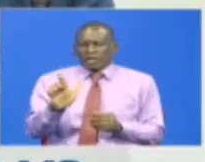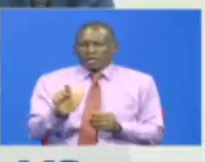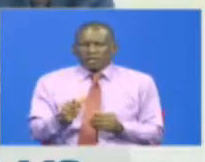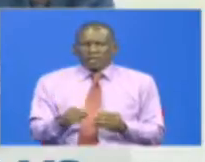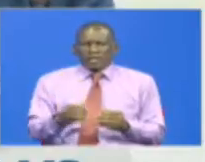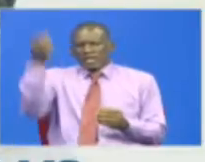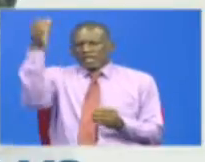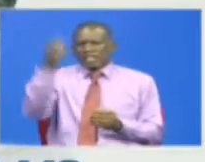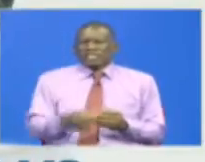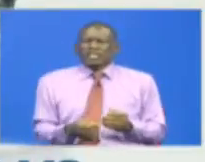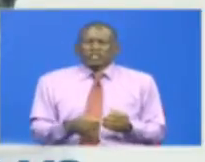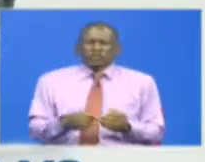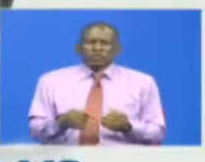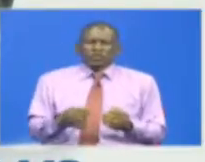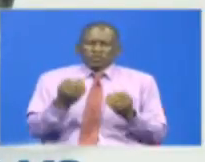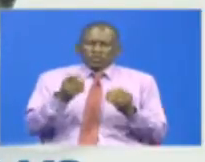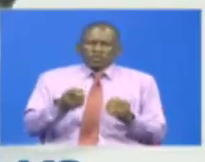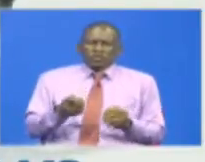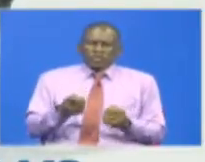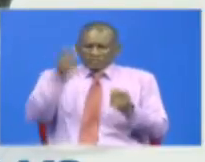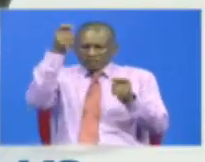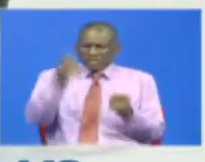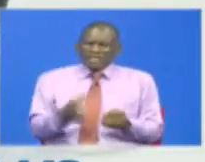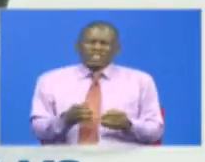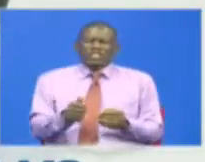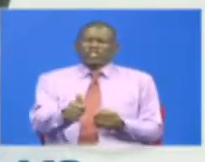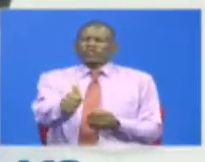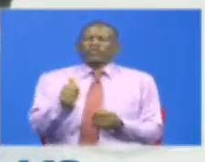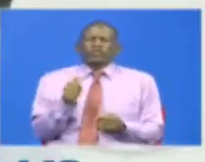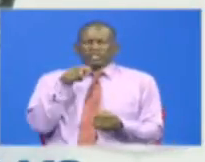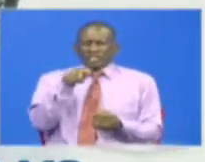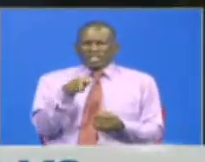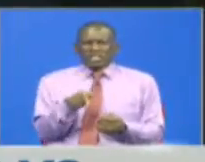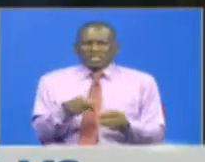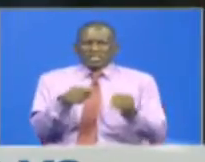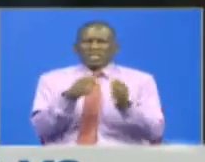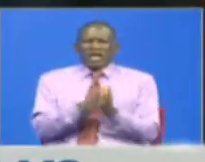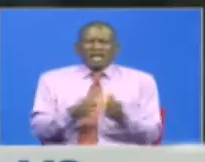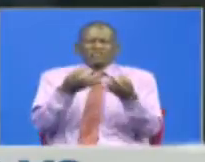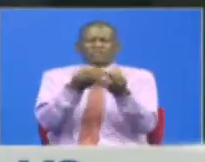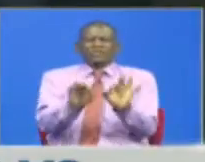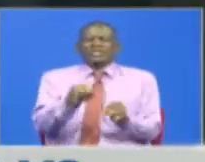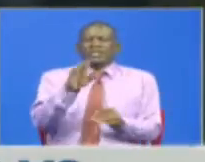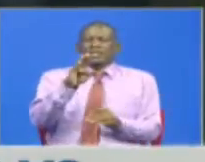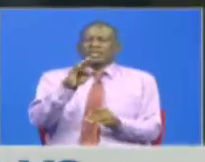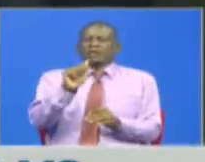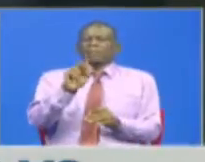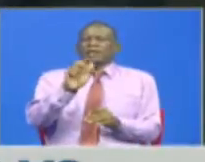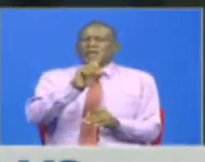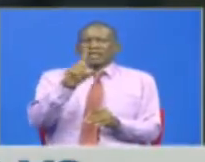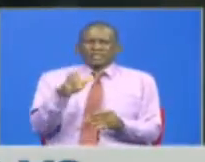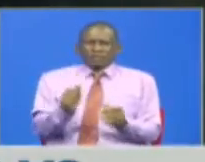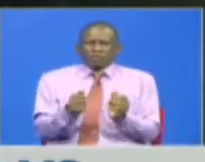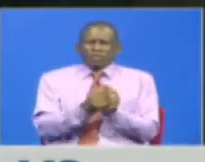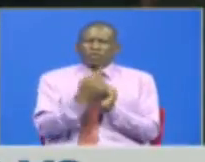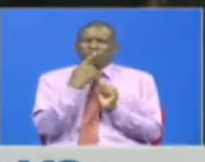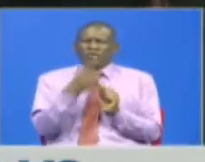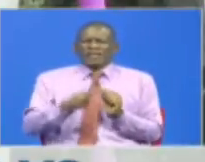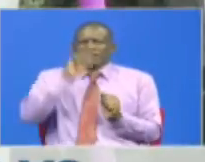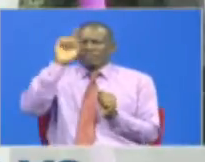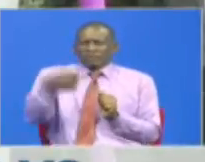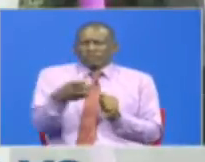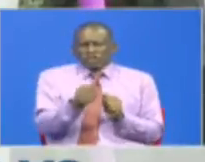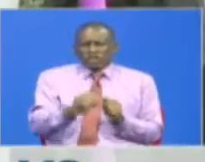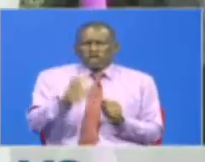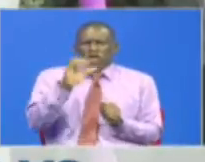resident magistrate Bikisheloti, however, dismissed the request and released Mr. Barasa on 100,000 shillings cash bail.